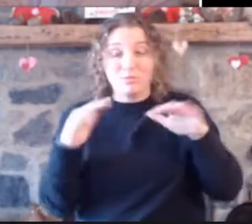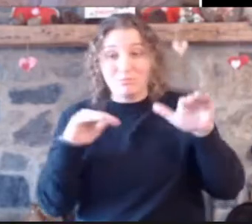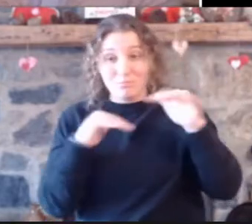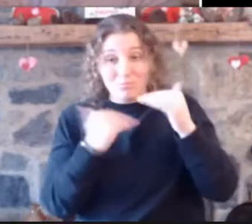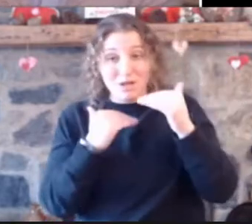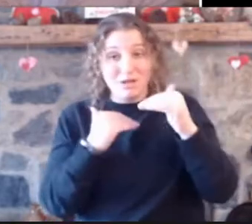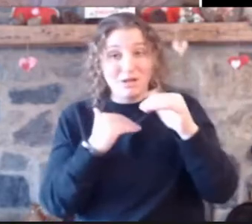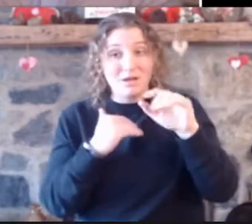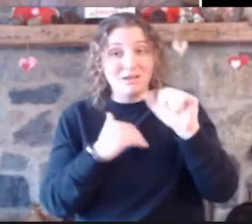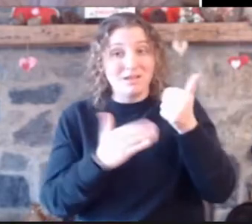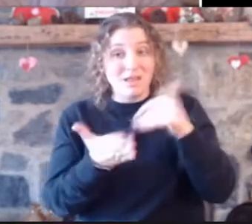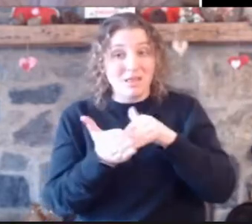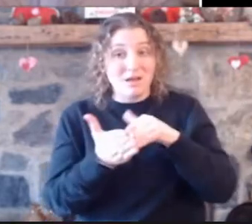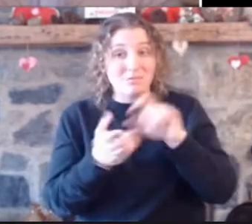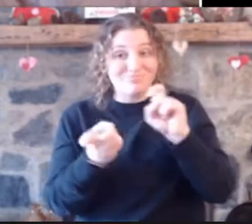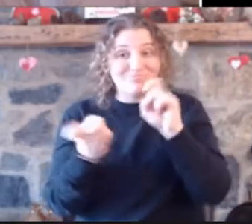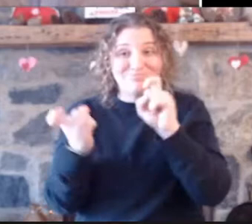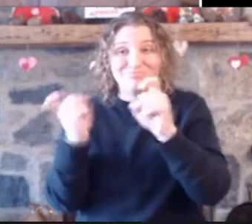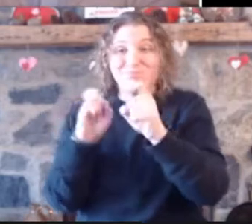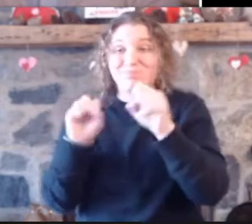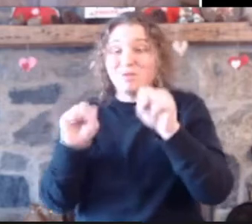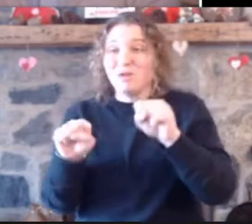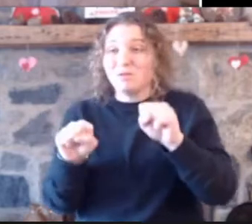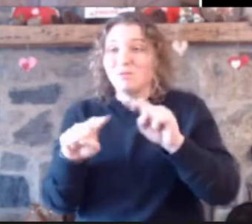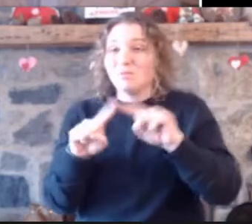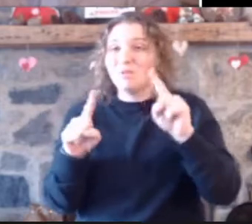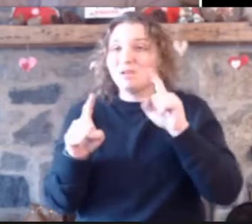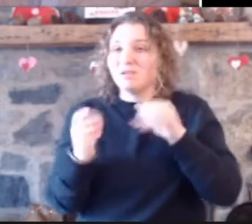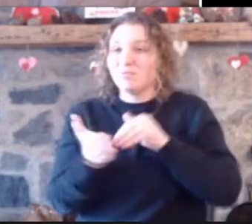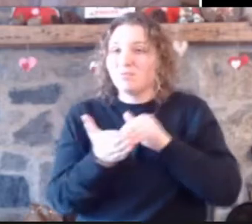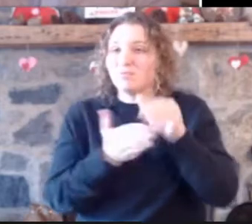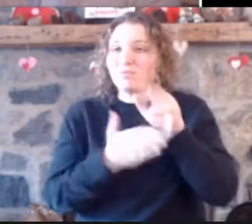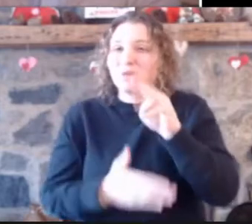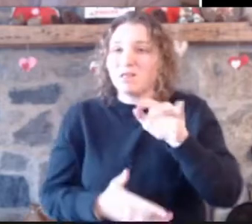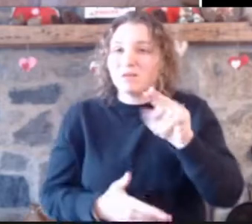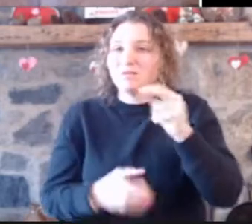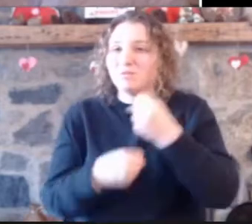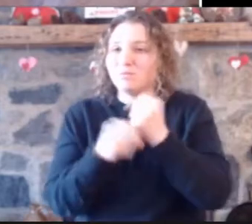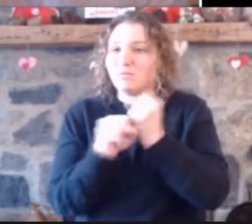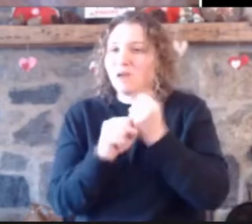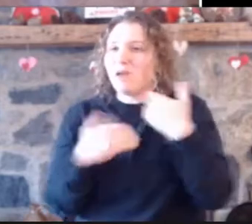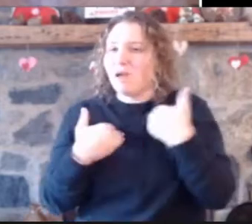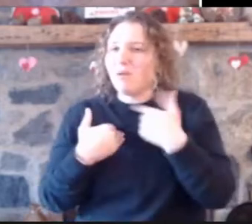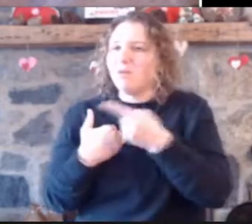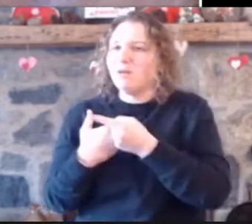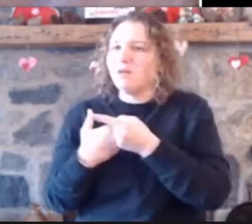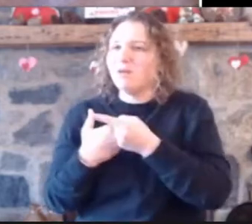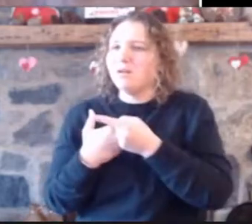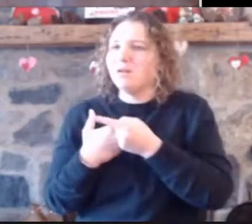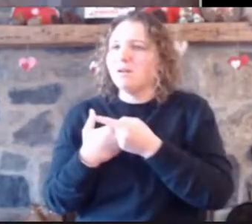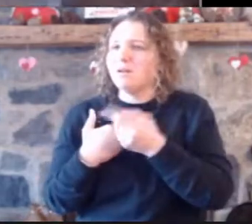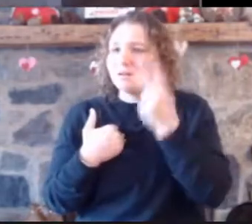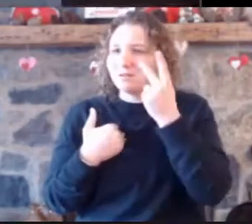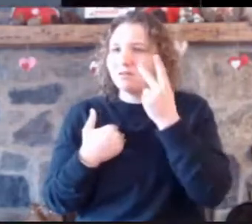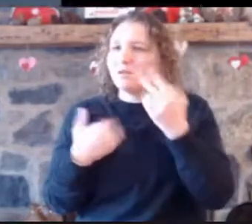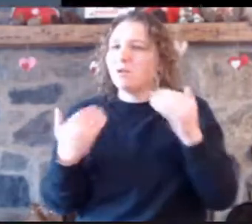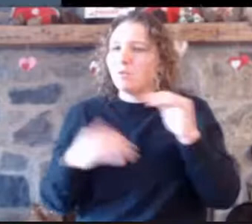assuming they're all positive. And yet you need millions of them to make that kind of creature. And just one more thing here for you in